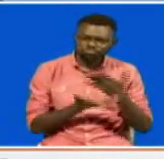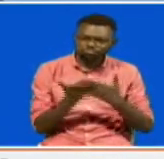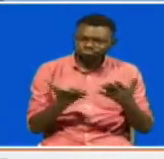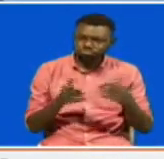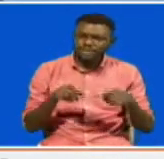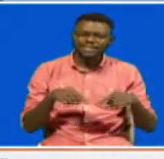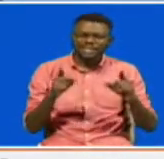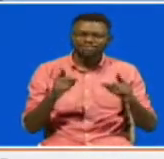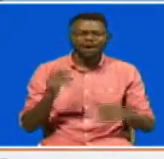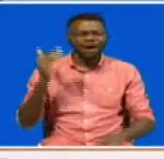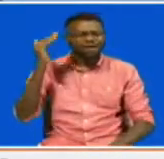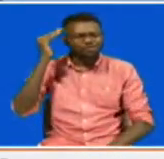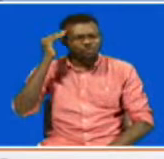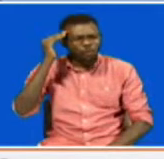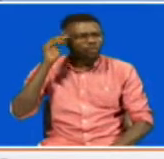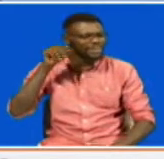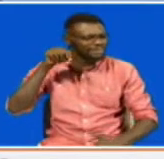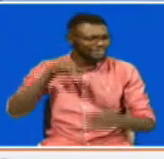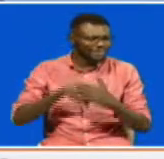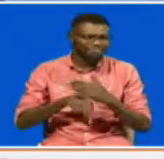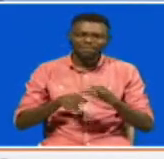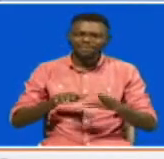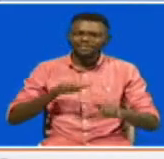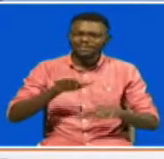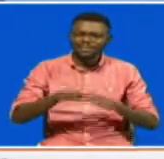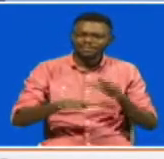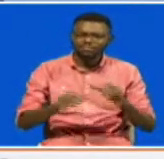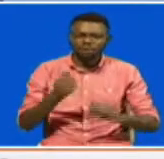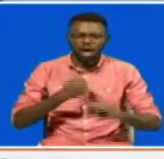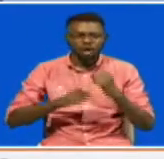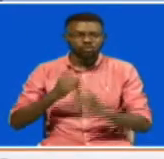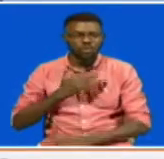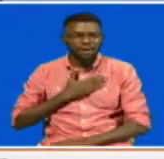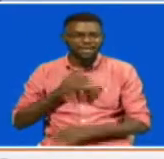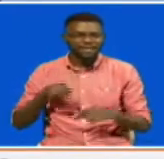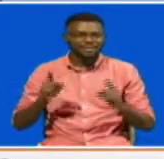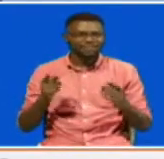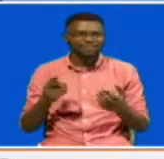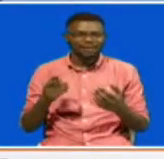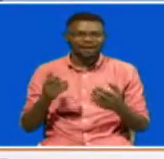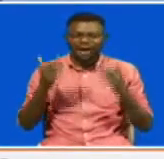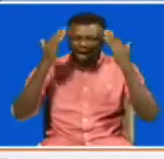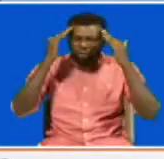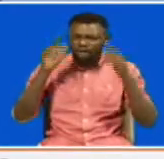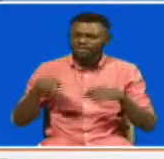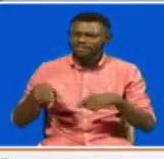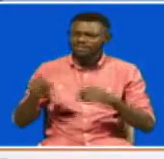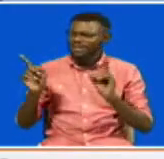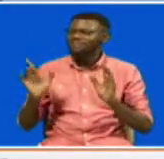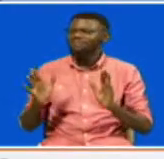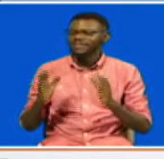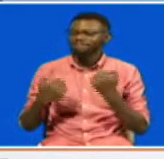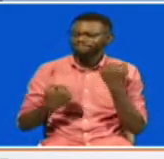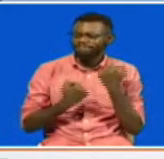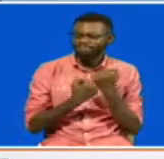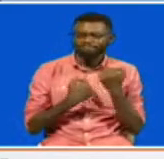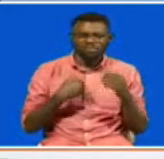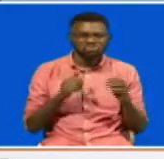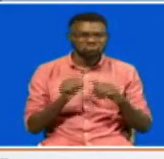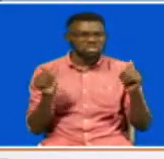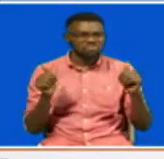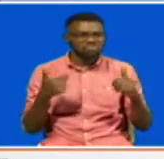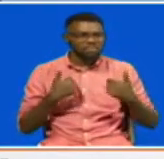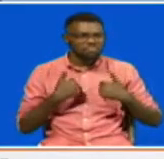He knew every step that I took, and I am doing this with his blessings. So I have no